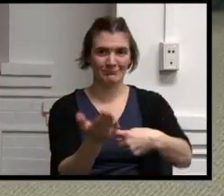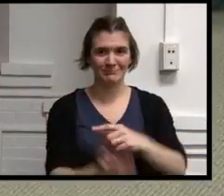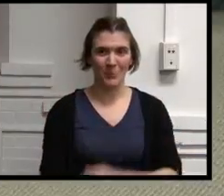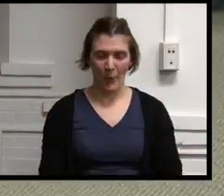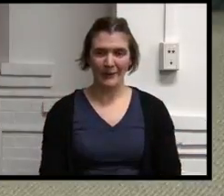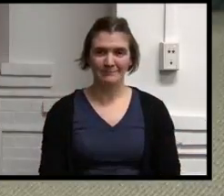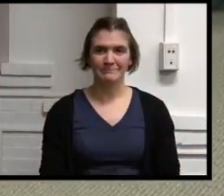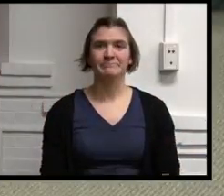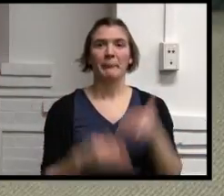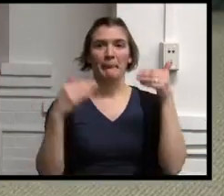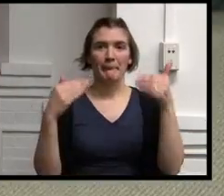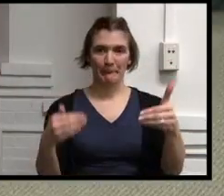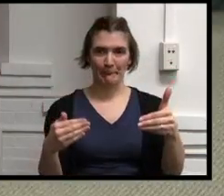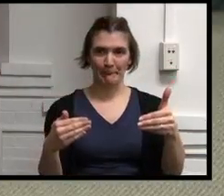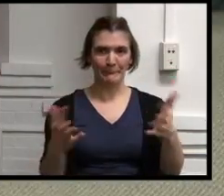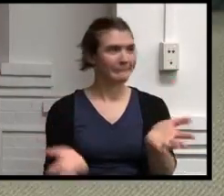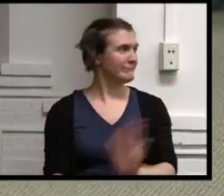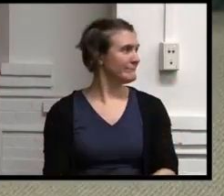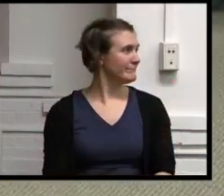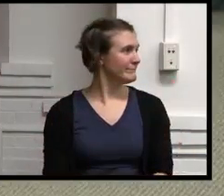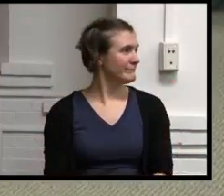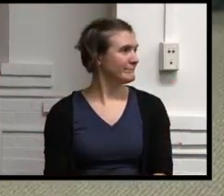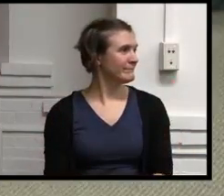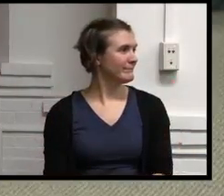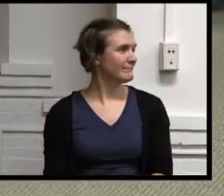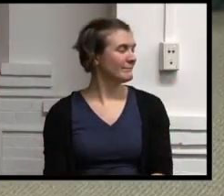that decision.